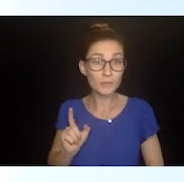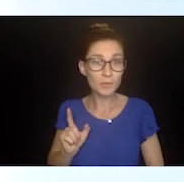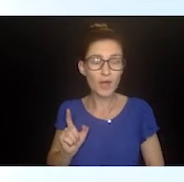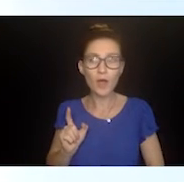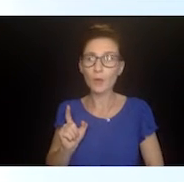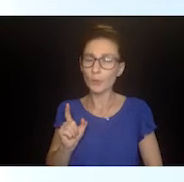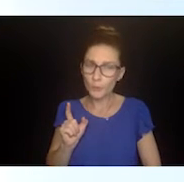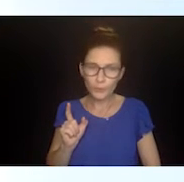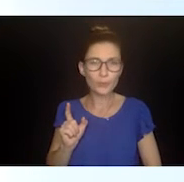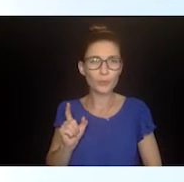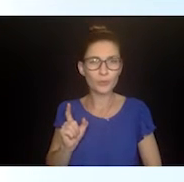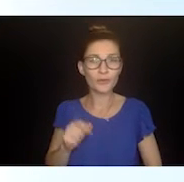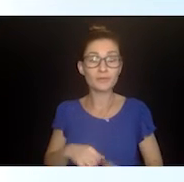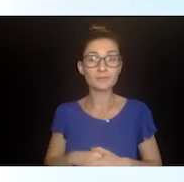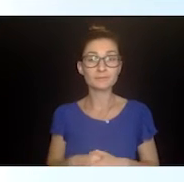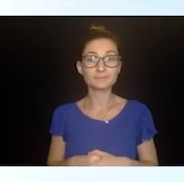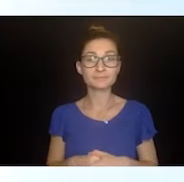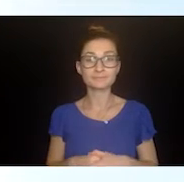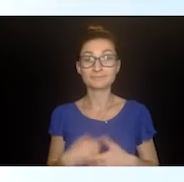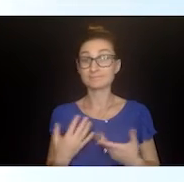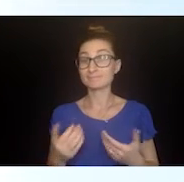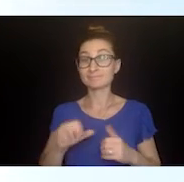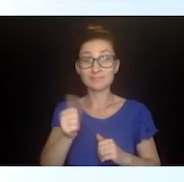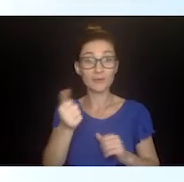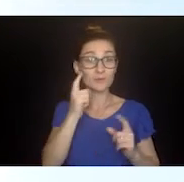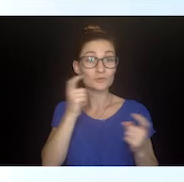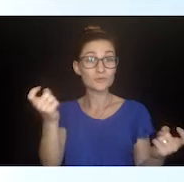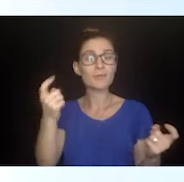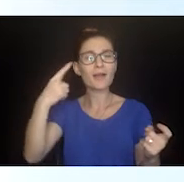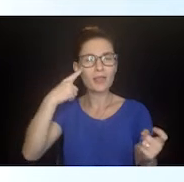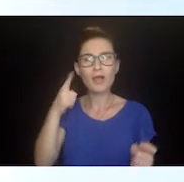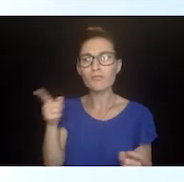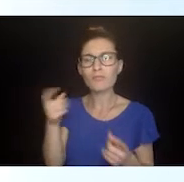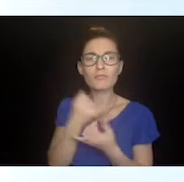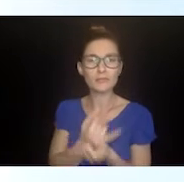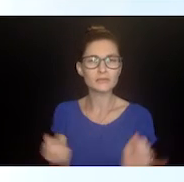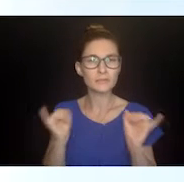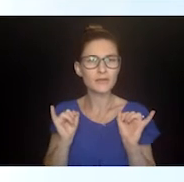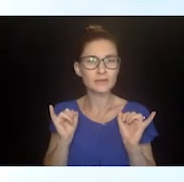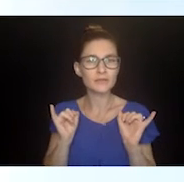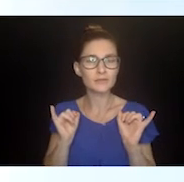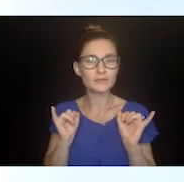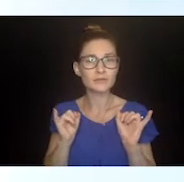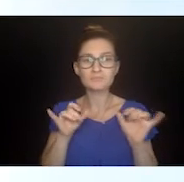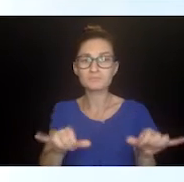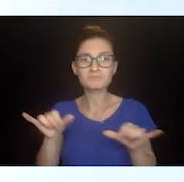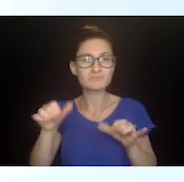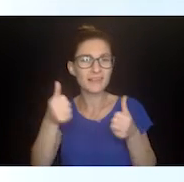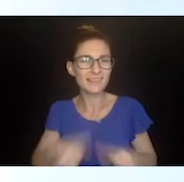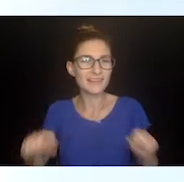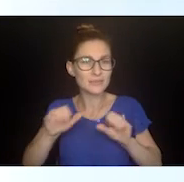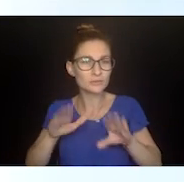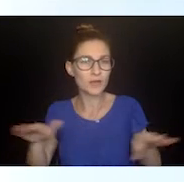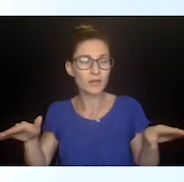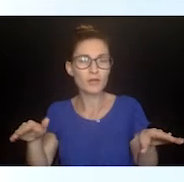I had a dream that Thomas would be independent, just like any other child. But when he got meningitis, it's like, oh no,